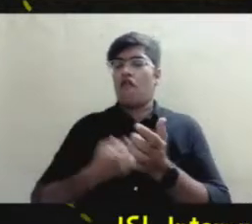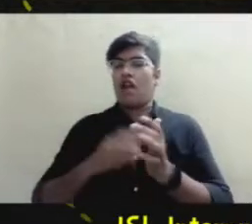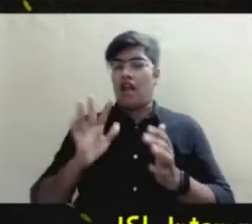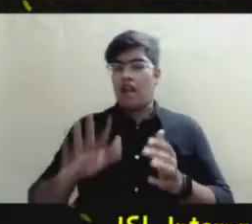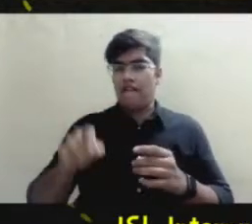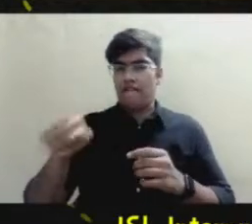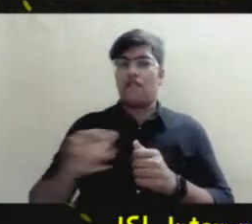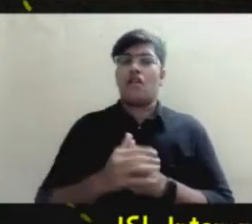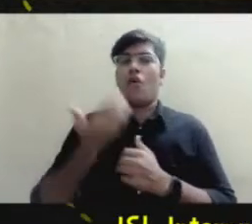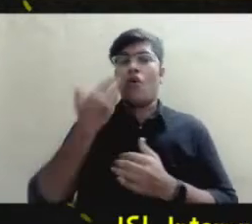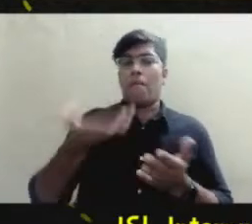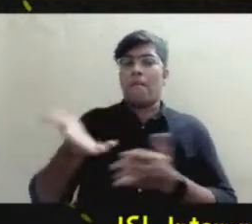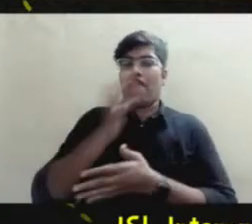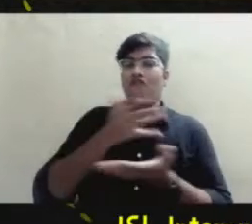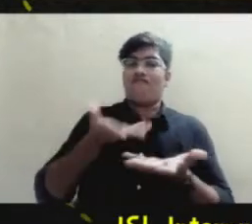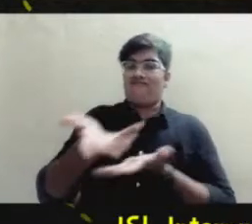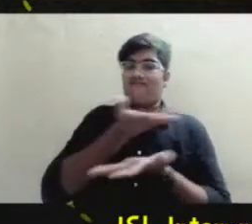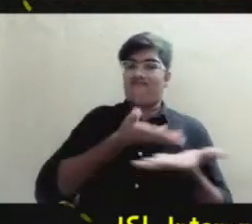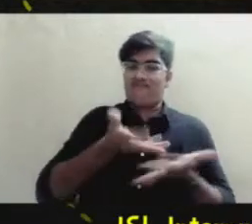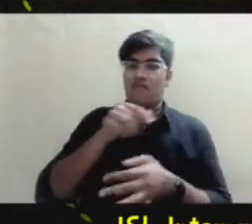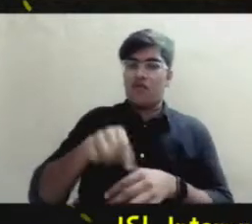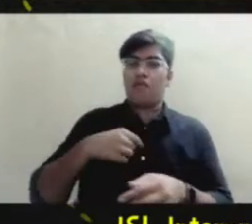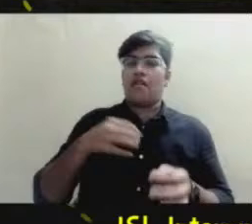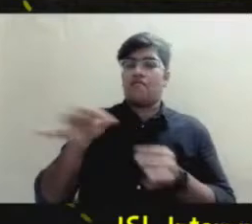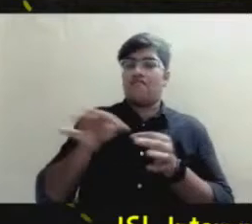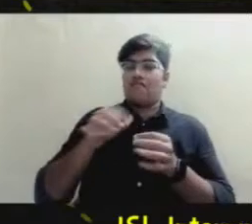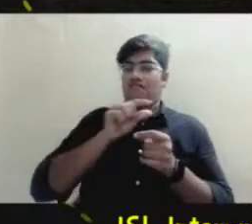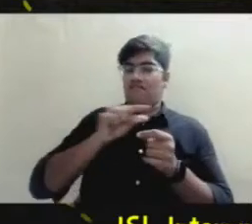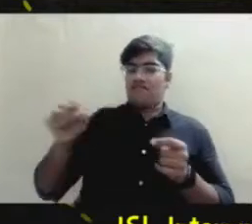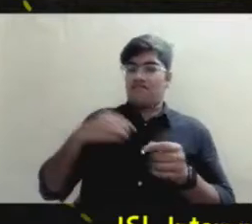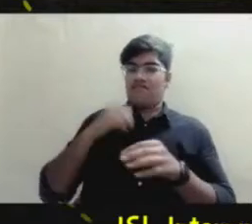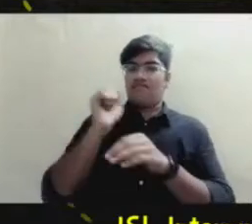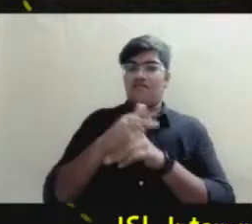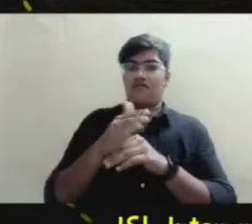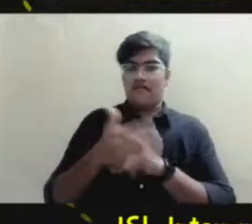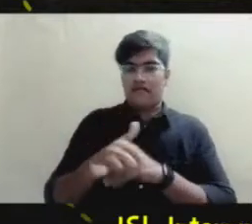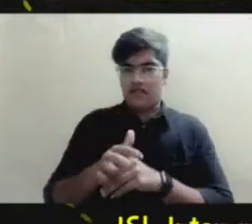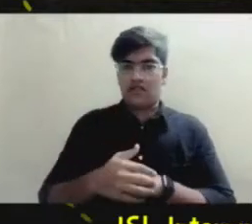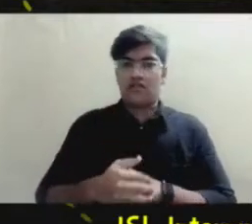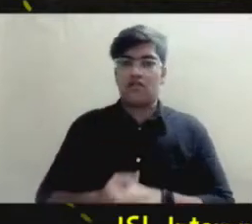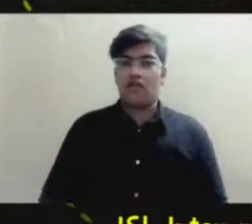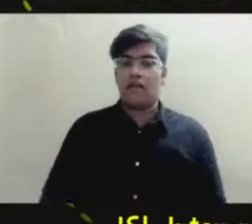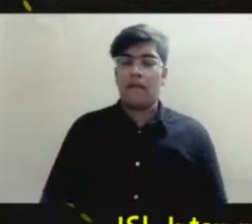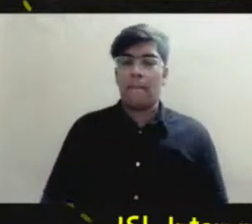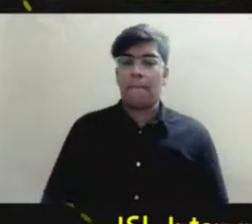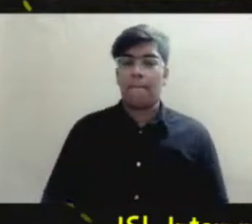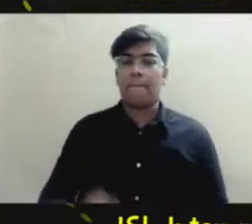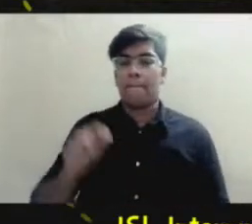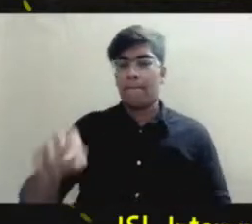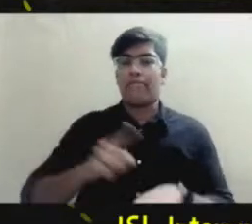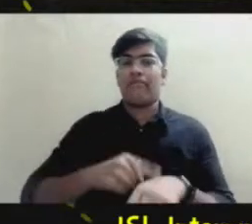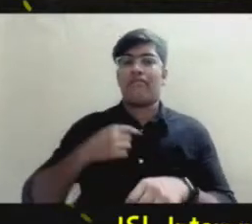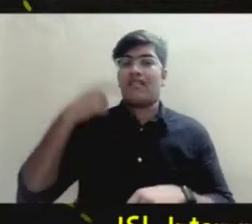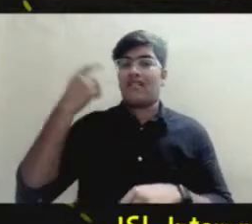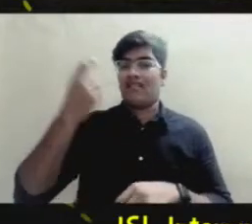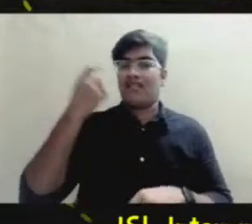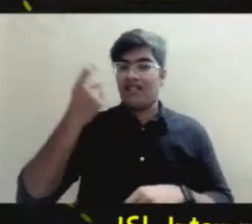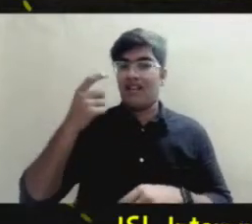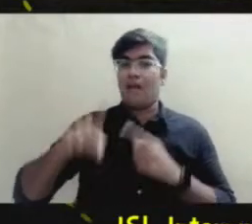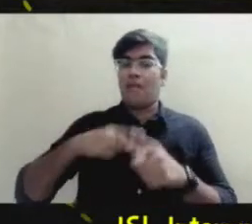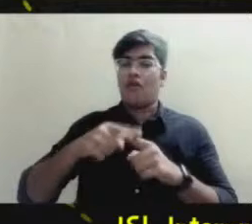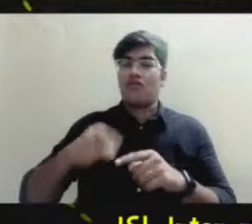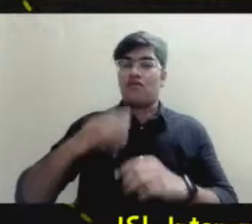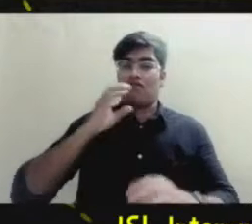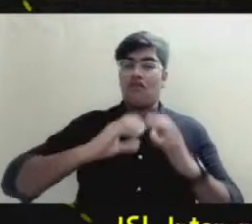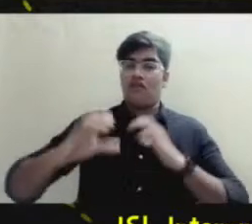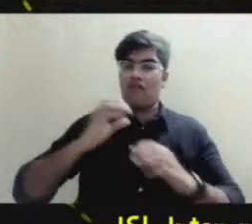you lines from another bandish, and as I sort of thought about our conversation, I could